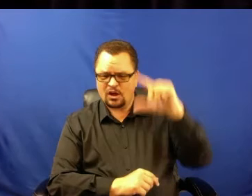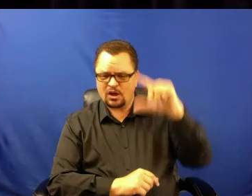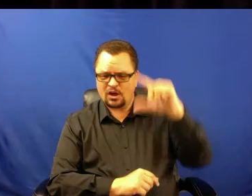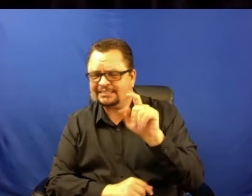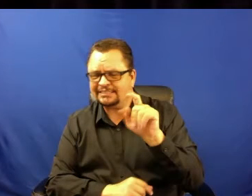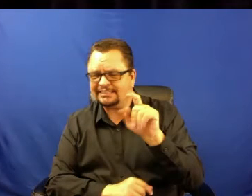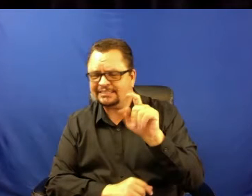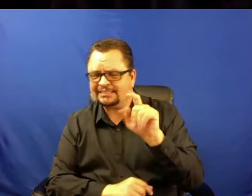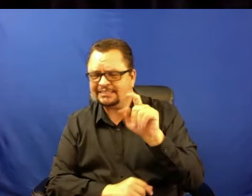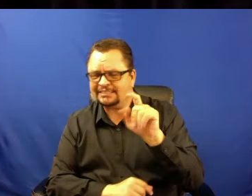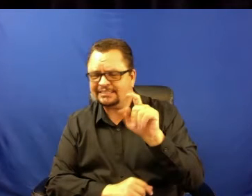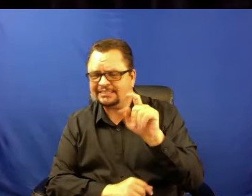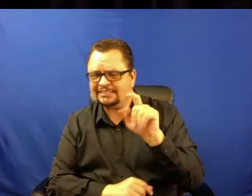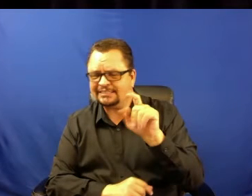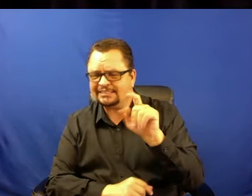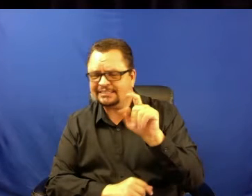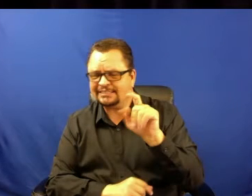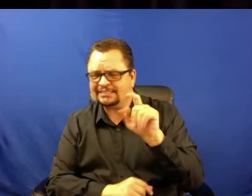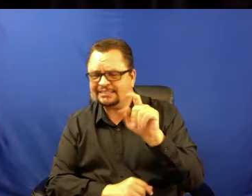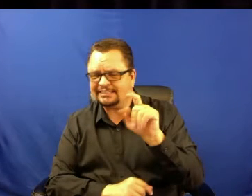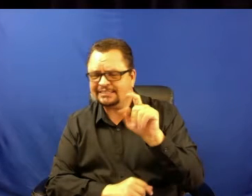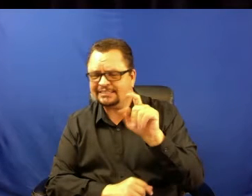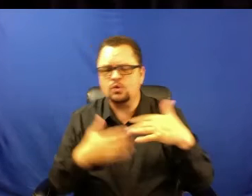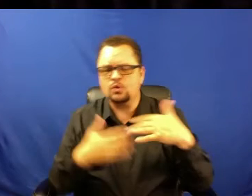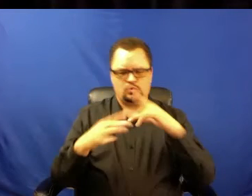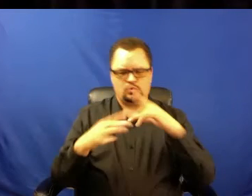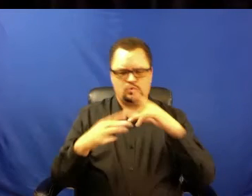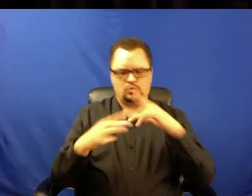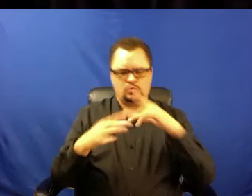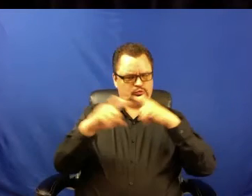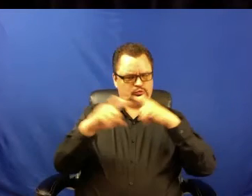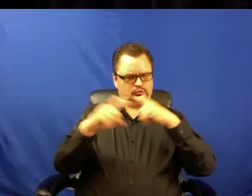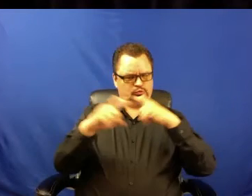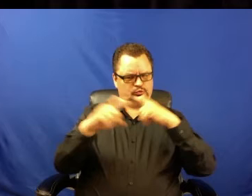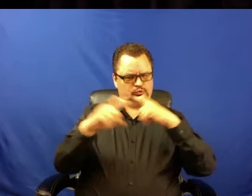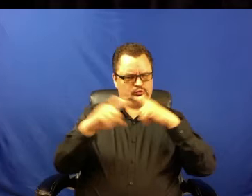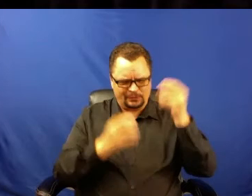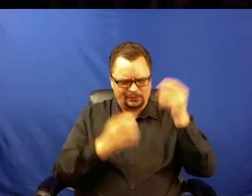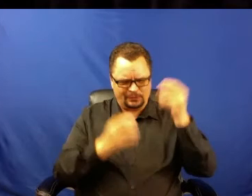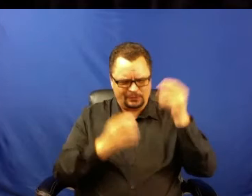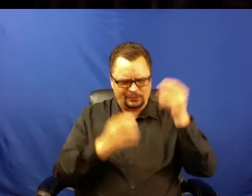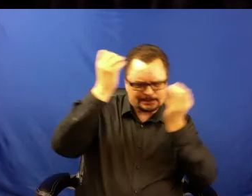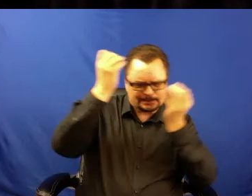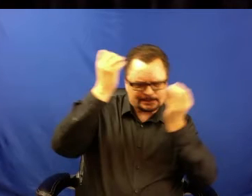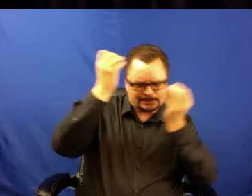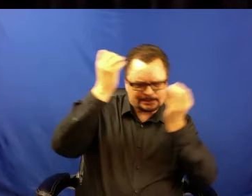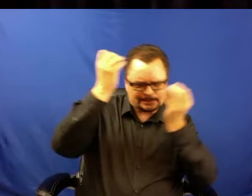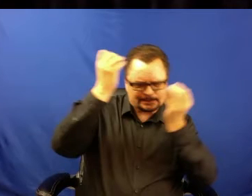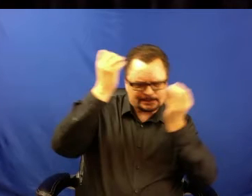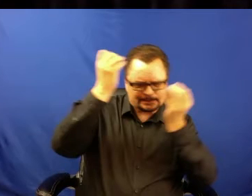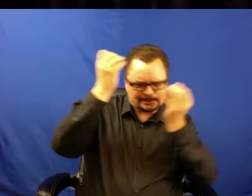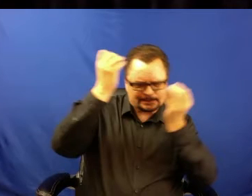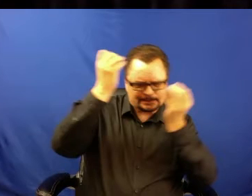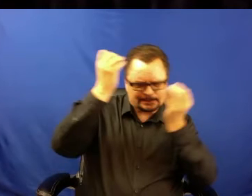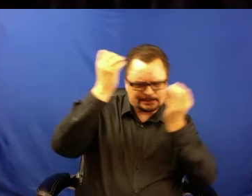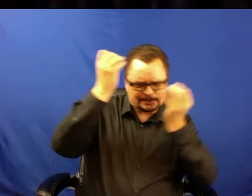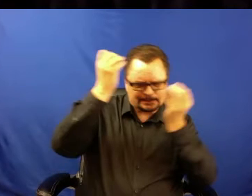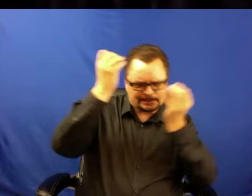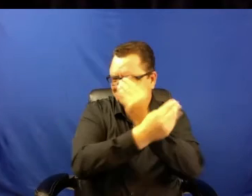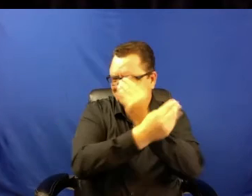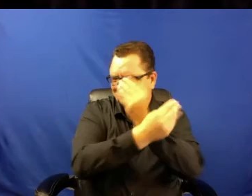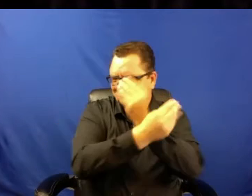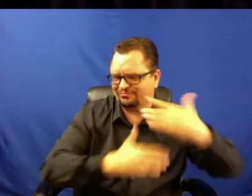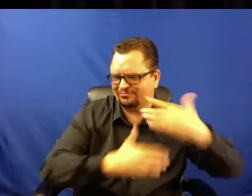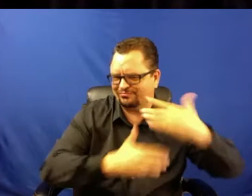want to say that. And we'll take any questions, and then we will move